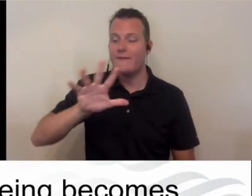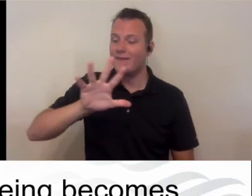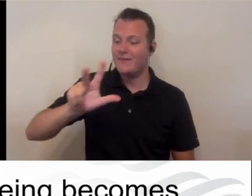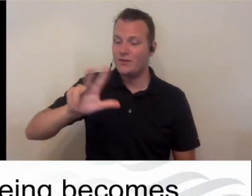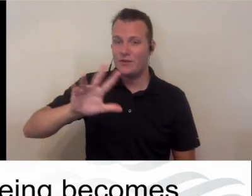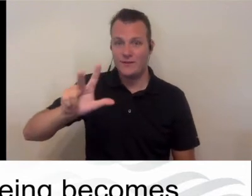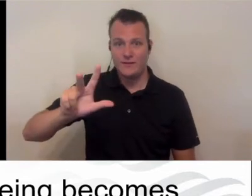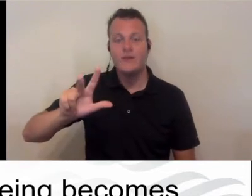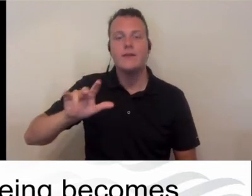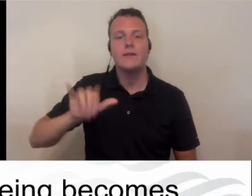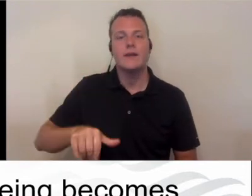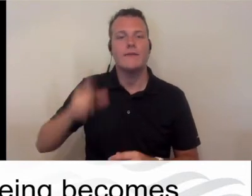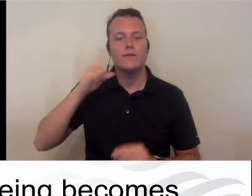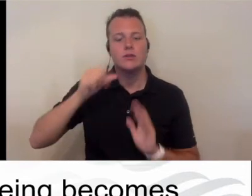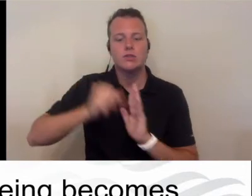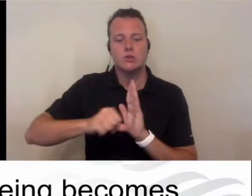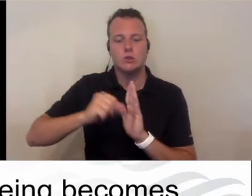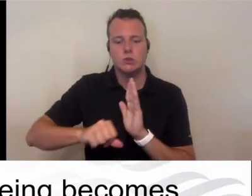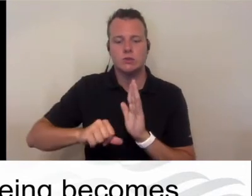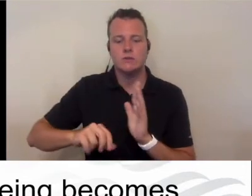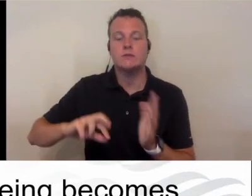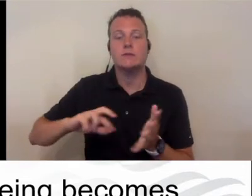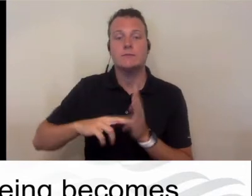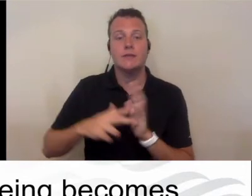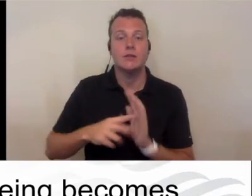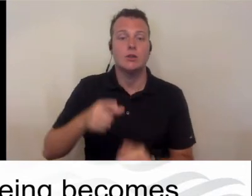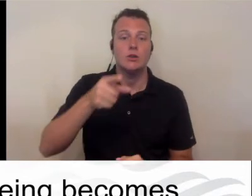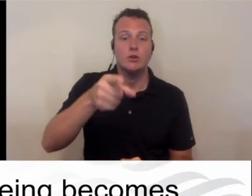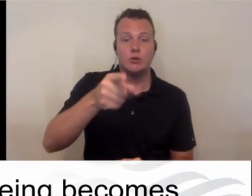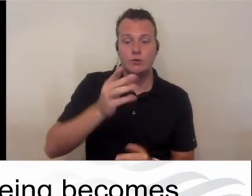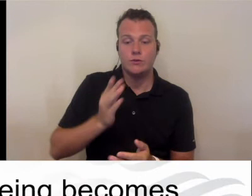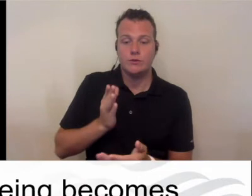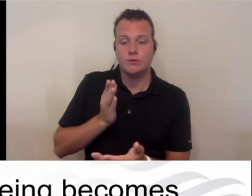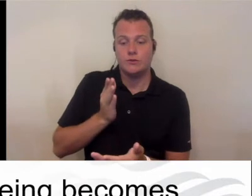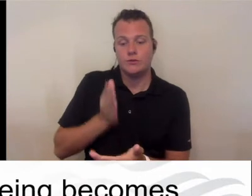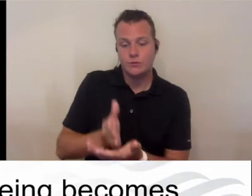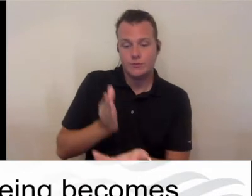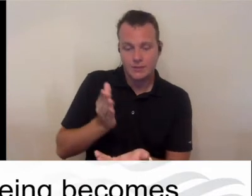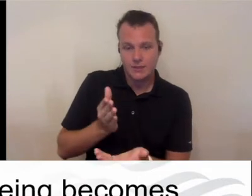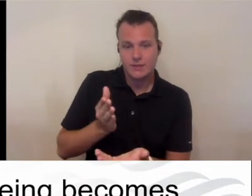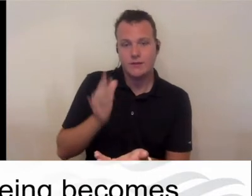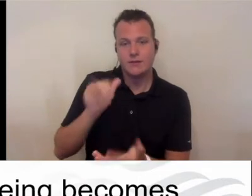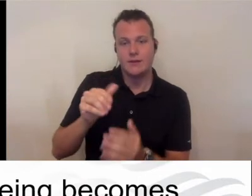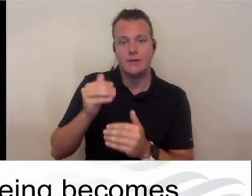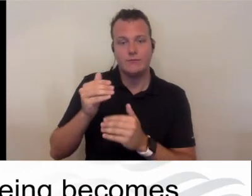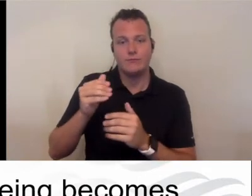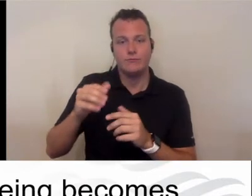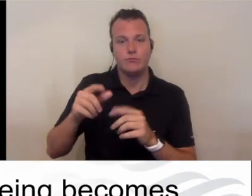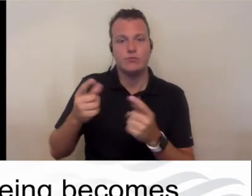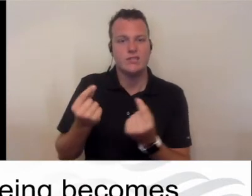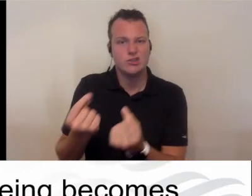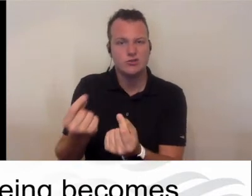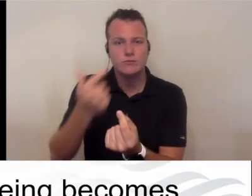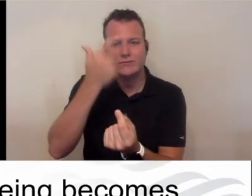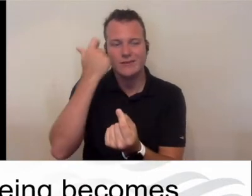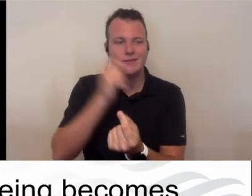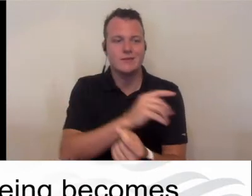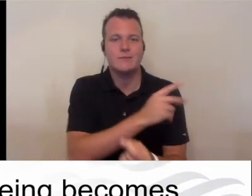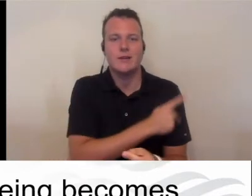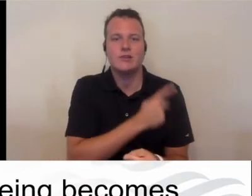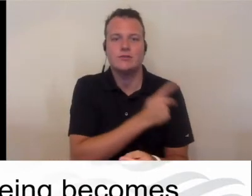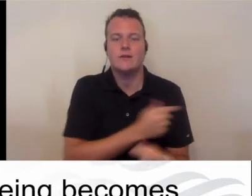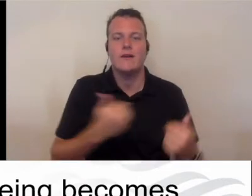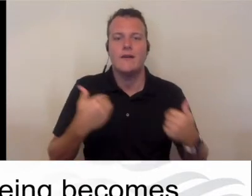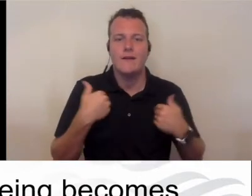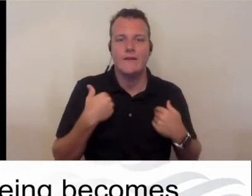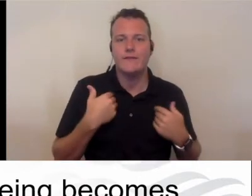you terminated the procedure because the patient was ill or having other medical issues. Probably the most common time would be if you have